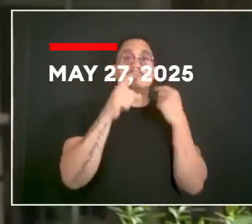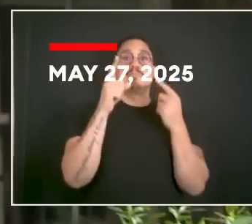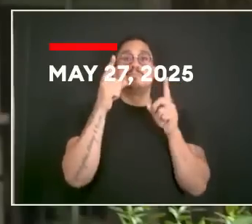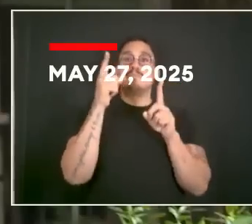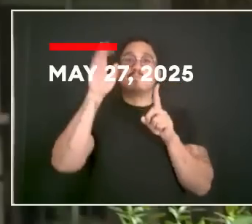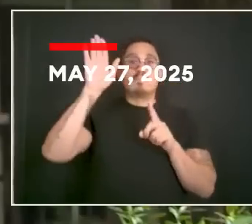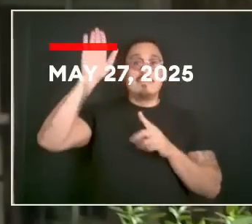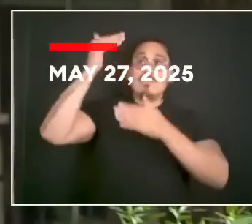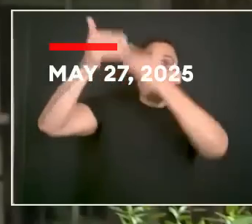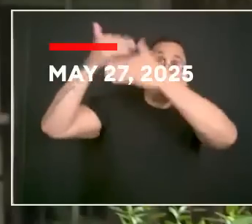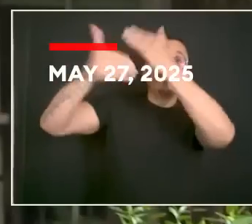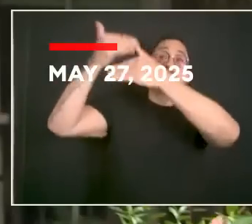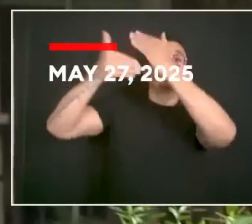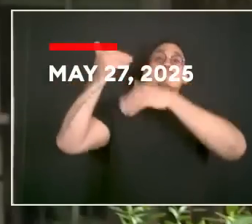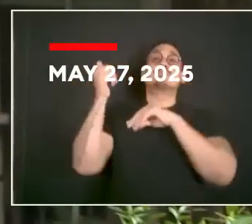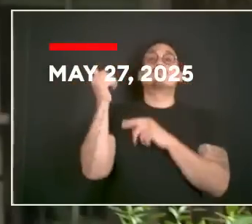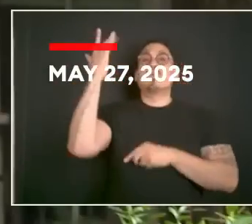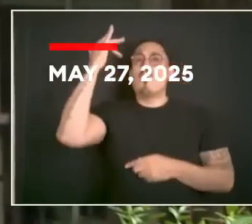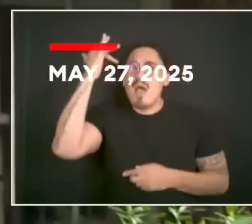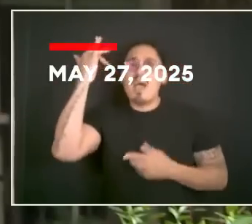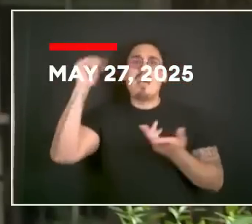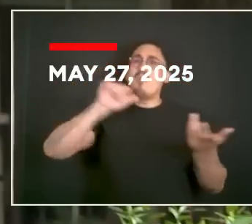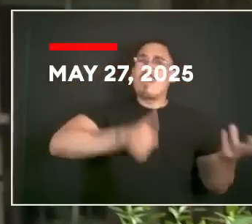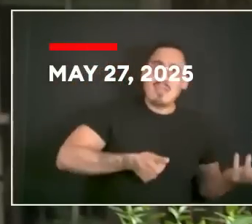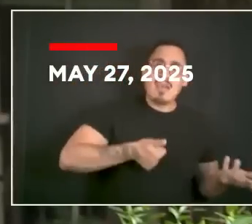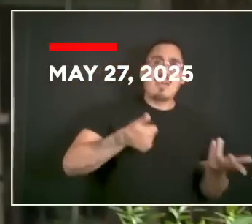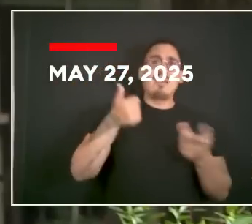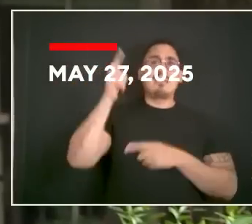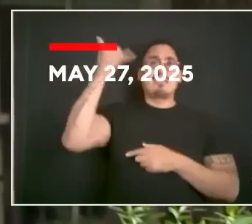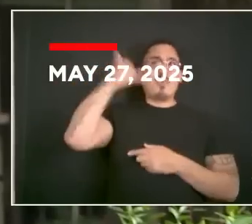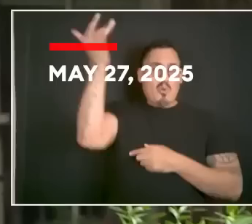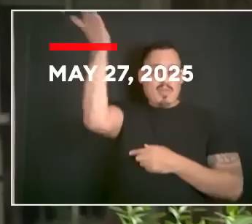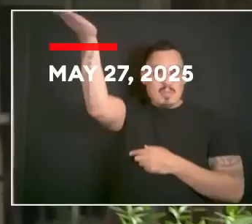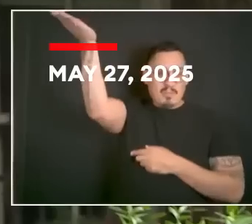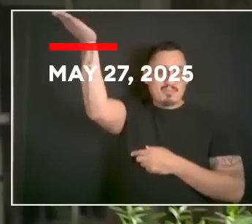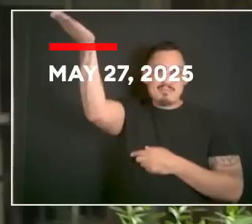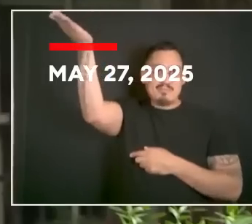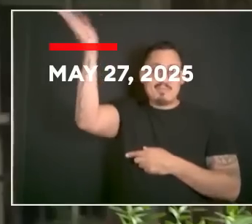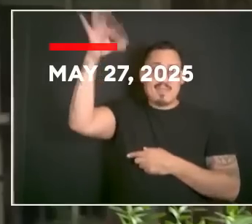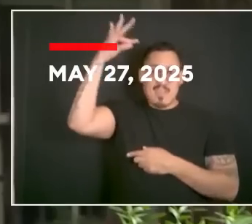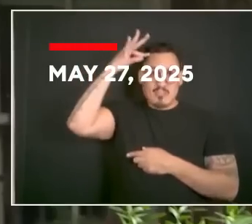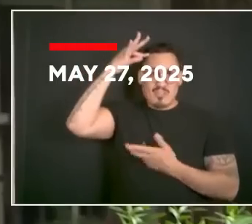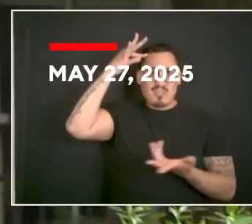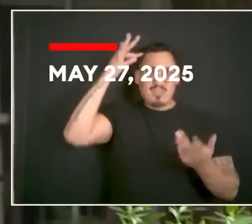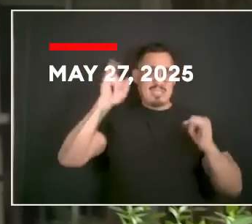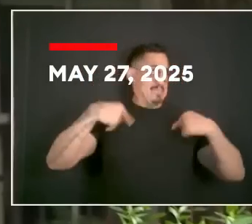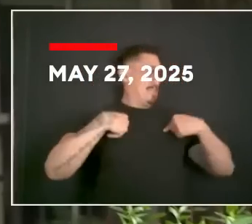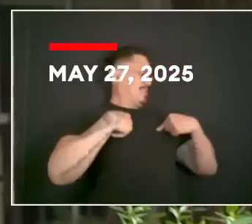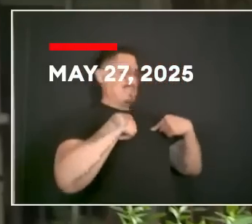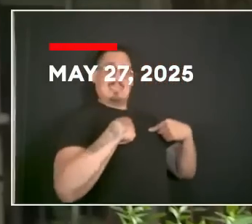doing or why this person was kept, shouldn't we call the federal authorities? Does that make sense? Is it me? That is too common sense for that? You